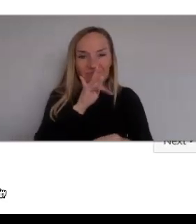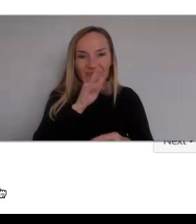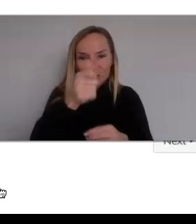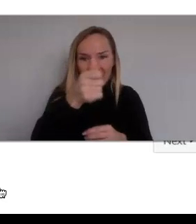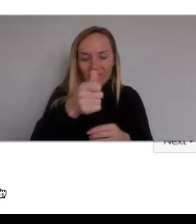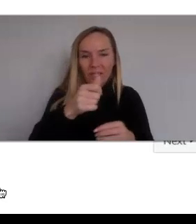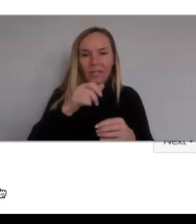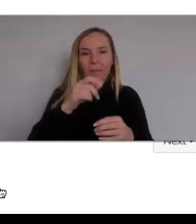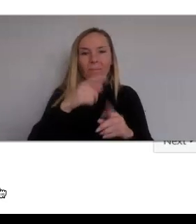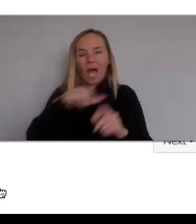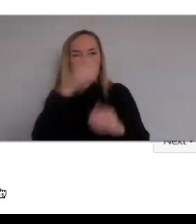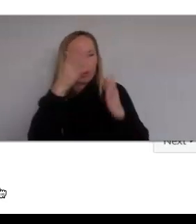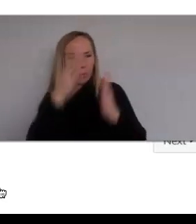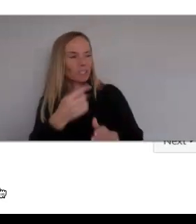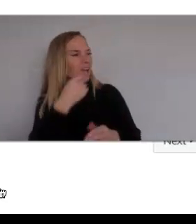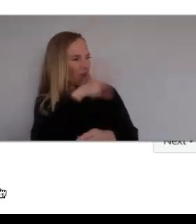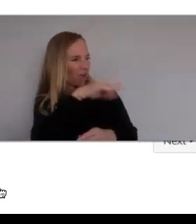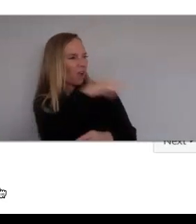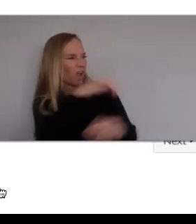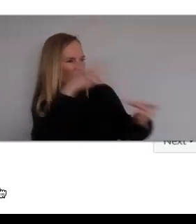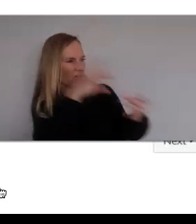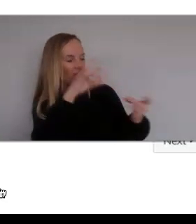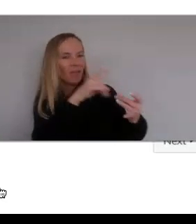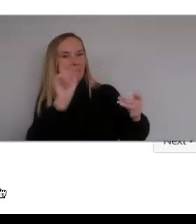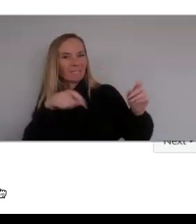you misquote someone in an essay.